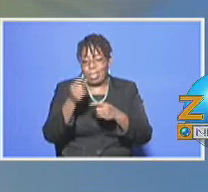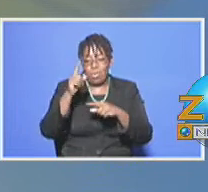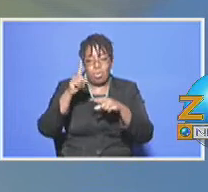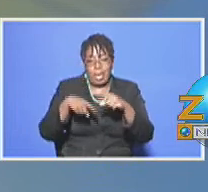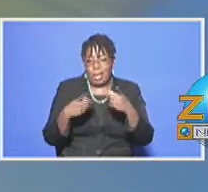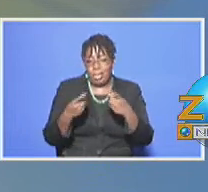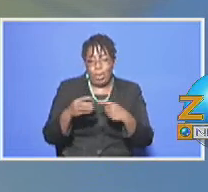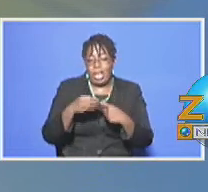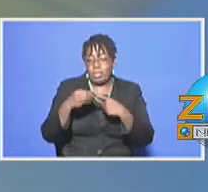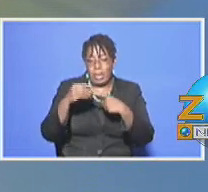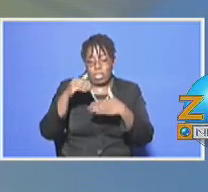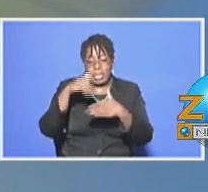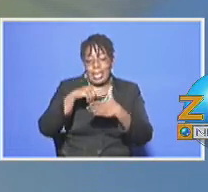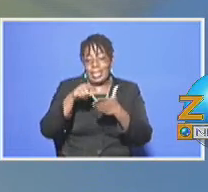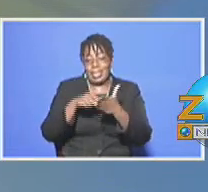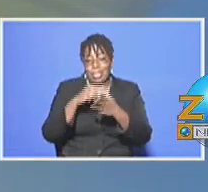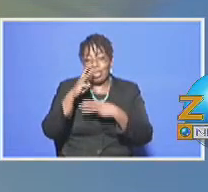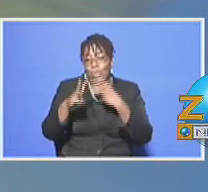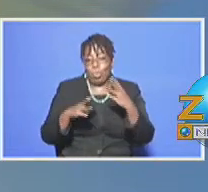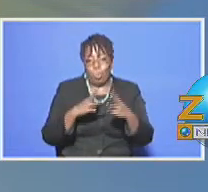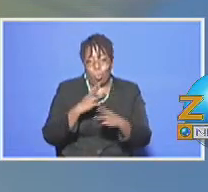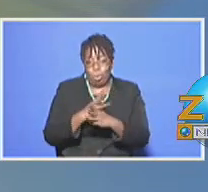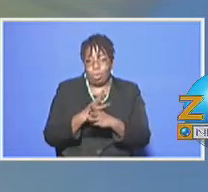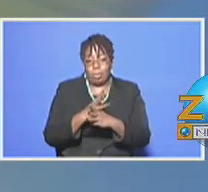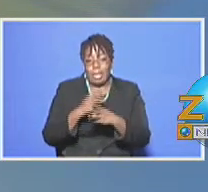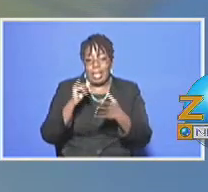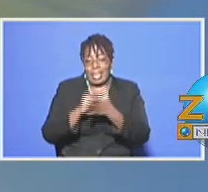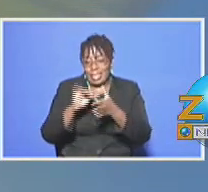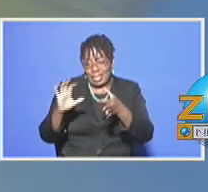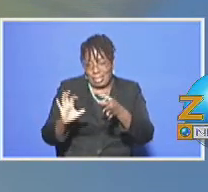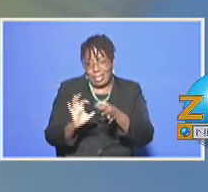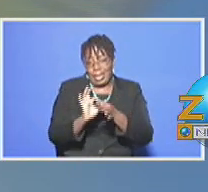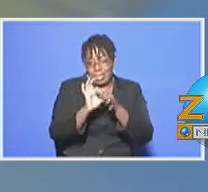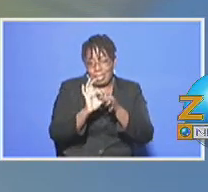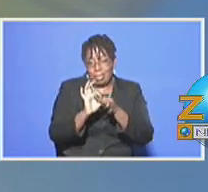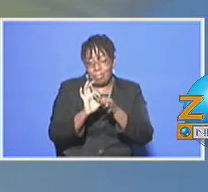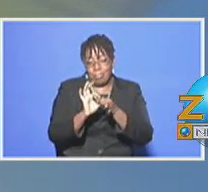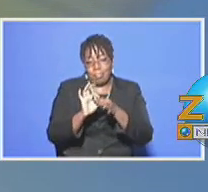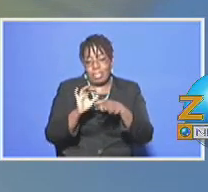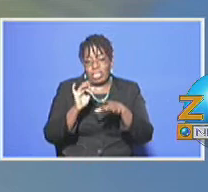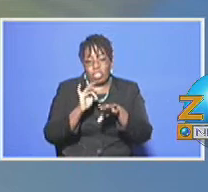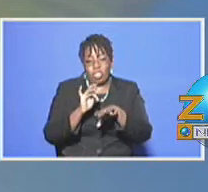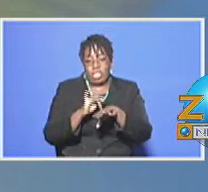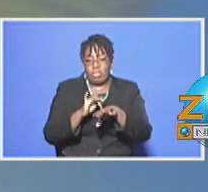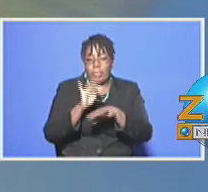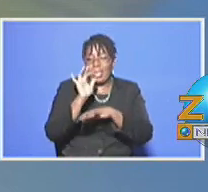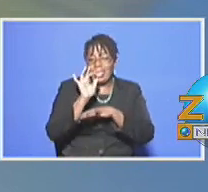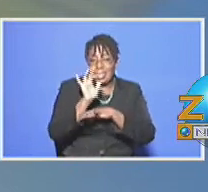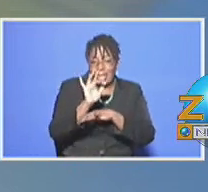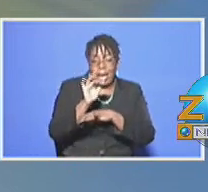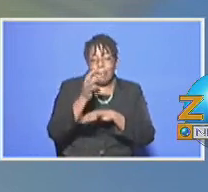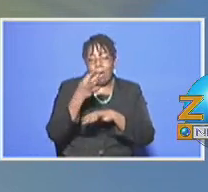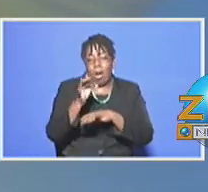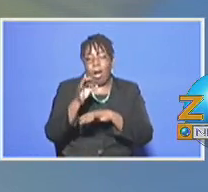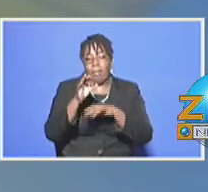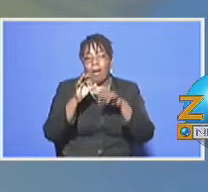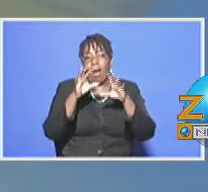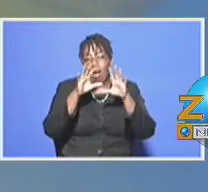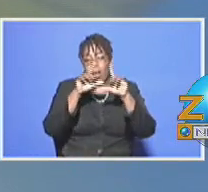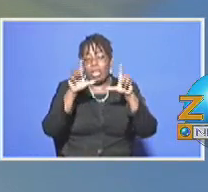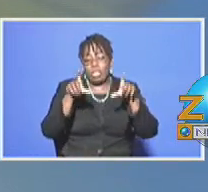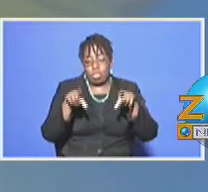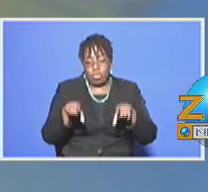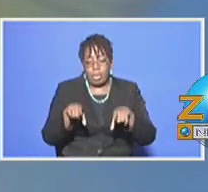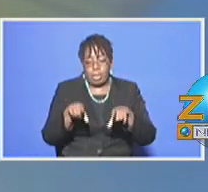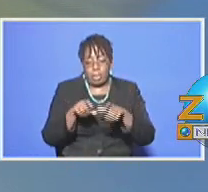to, especially in this world that we live in now, which is connected by just the tap of a screen or the click of a button. That I want persons